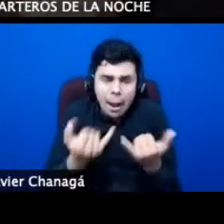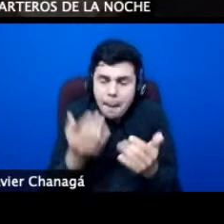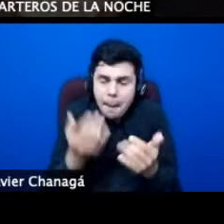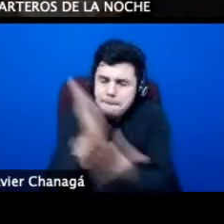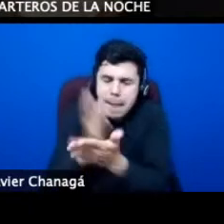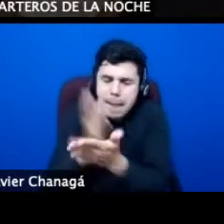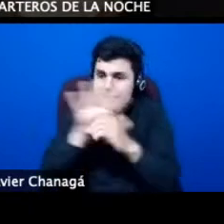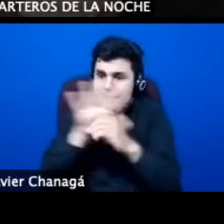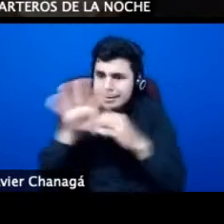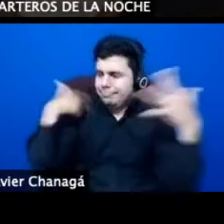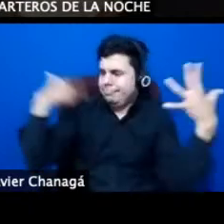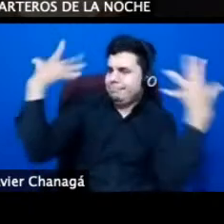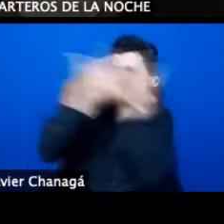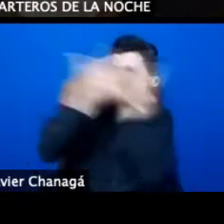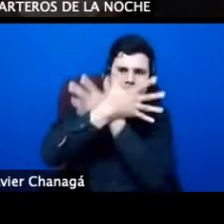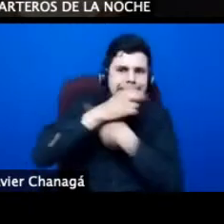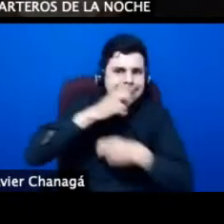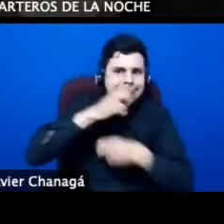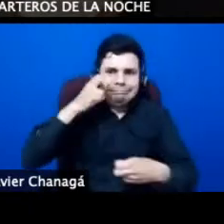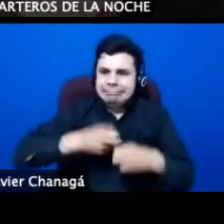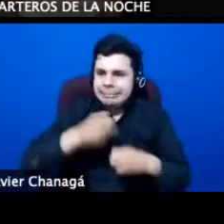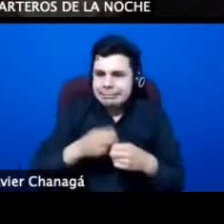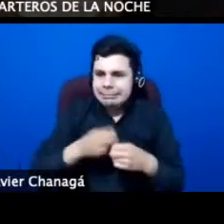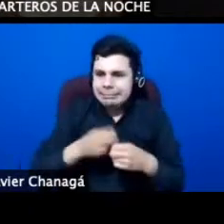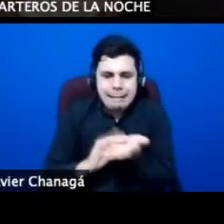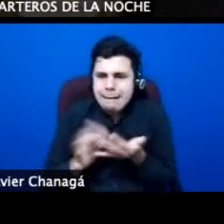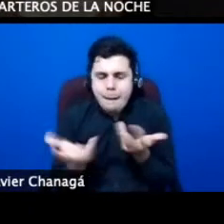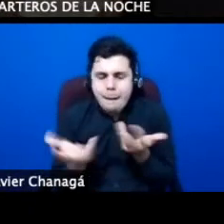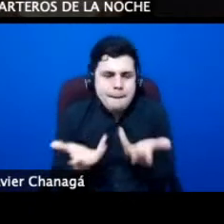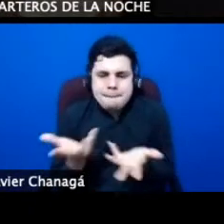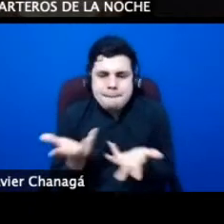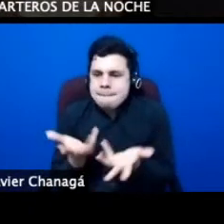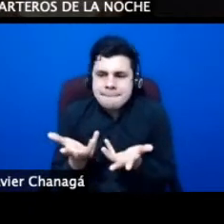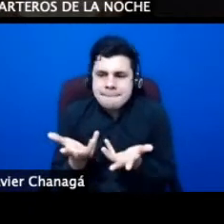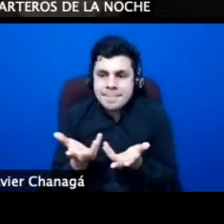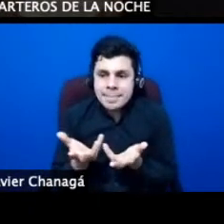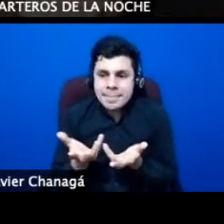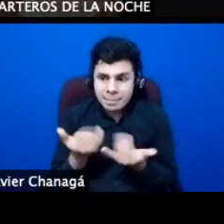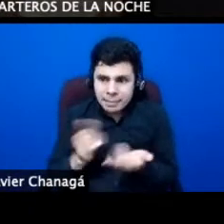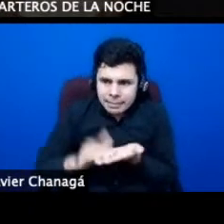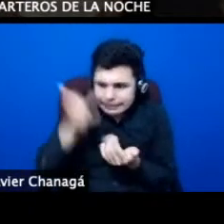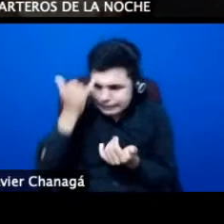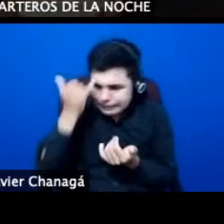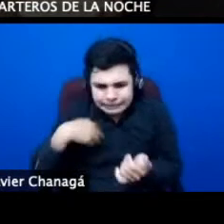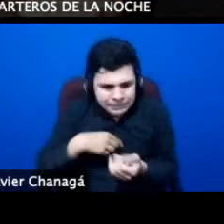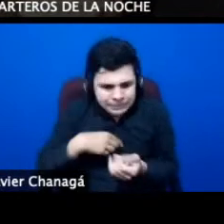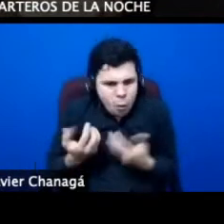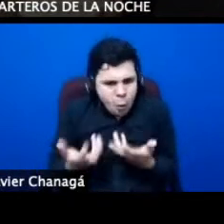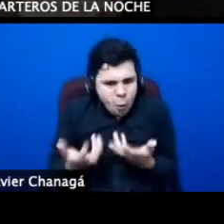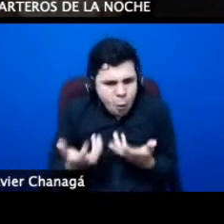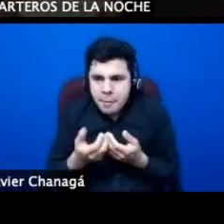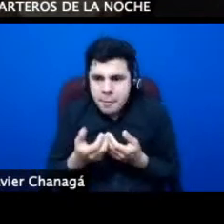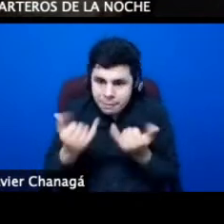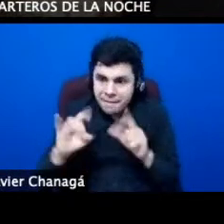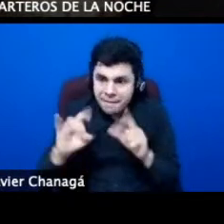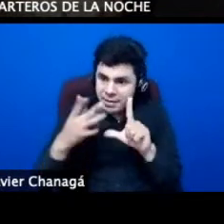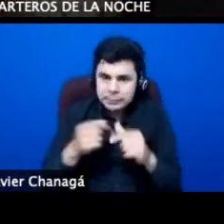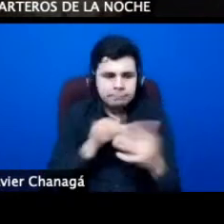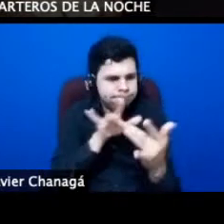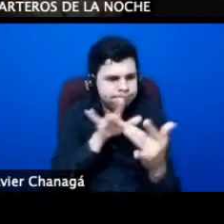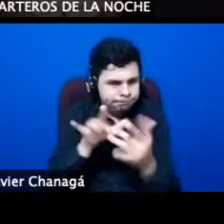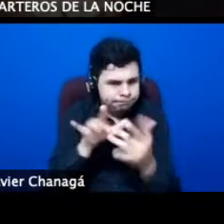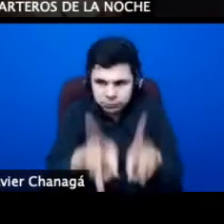manera acelerada, de alguna manera nos acercó más a nuestros estudiantes que sí tienen mucha cercanía con el tema